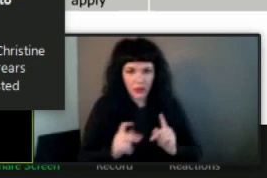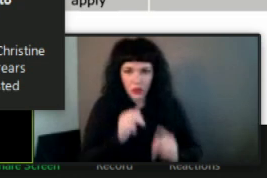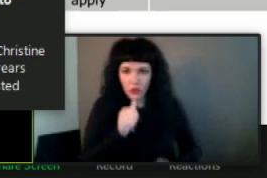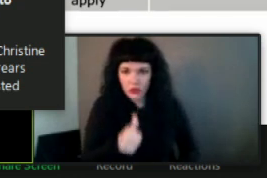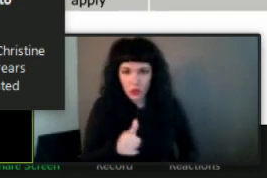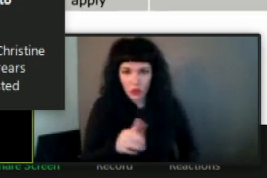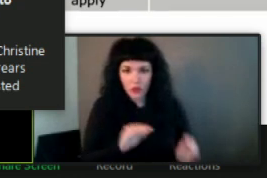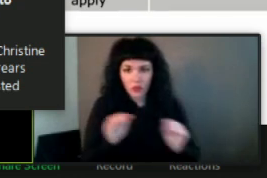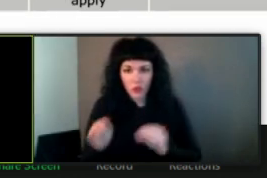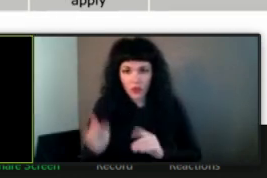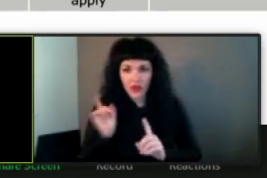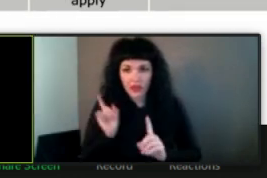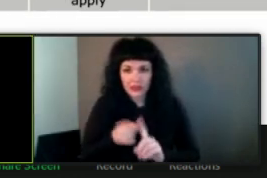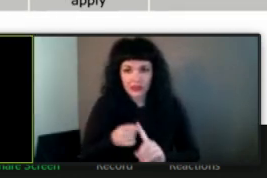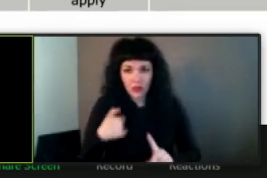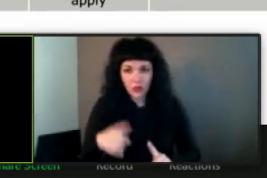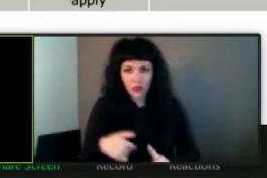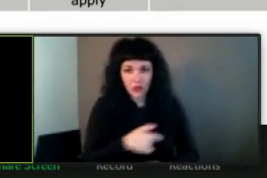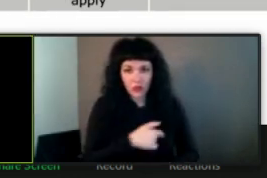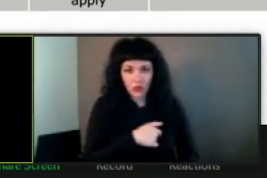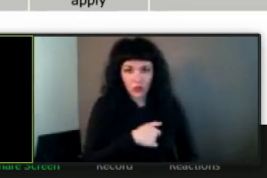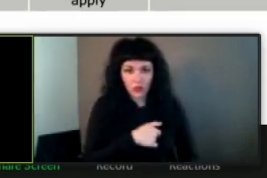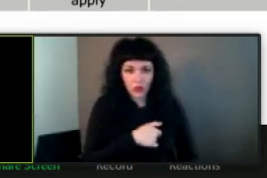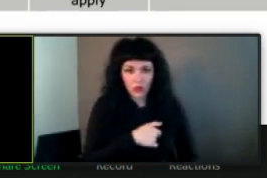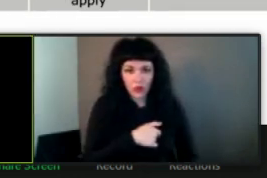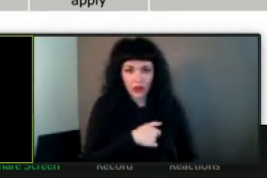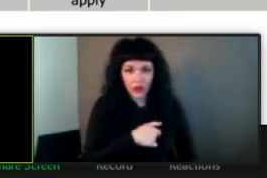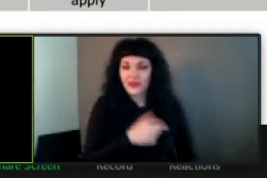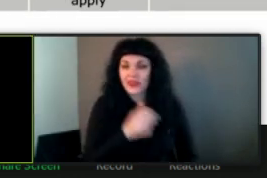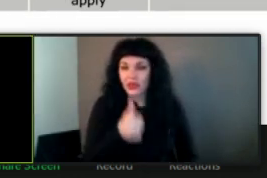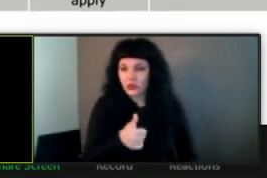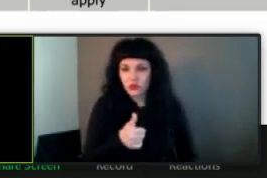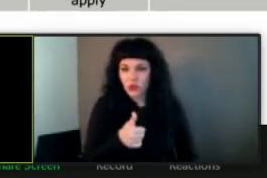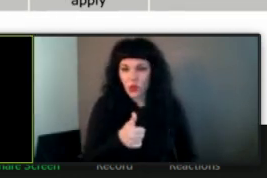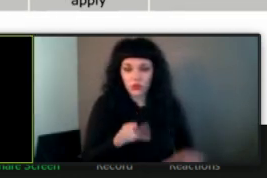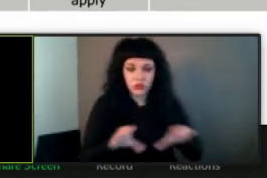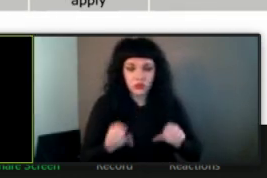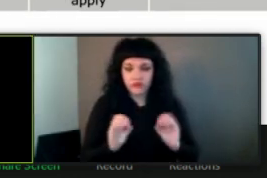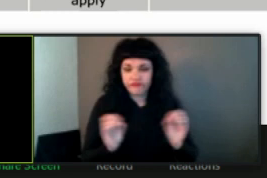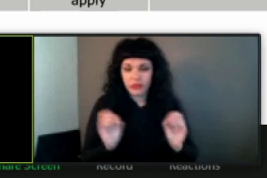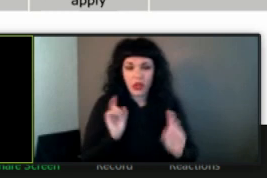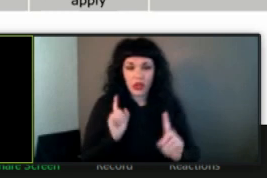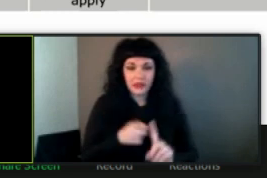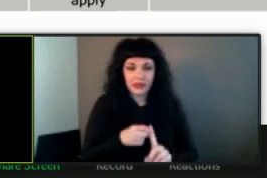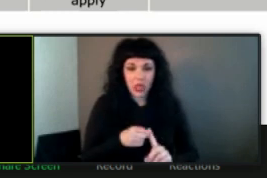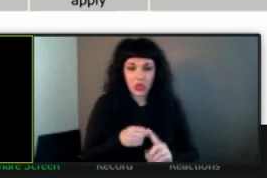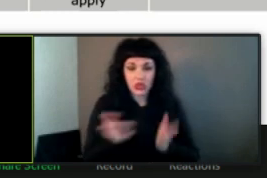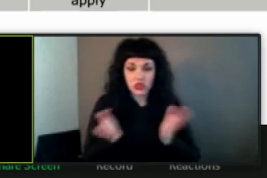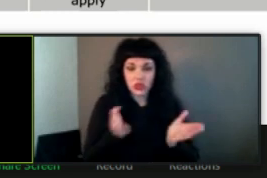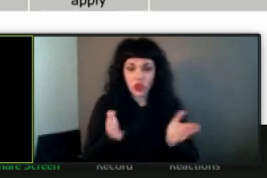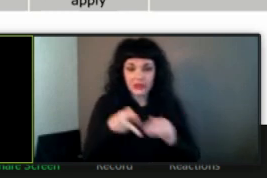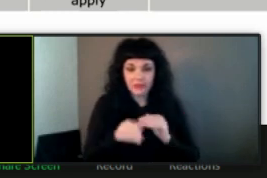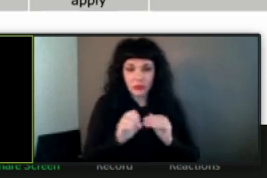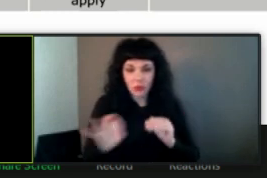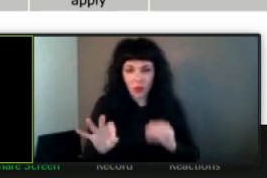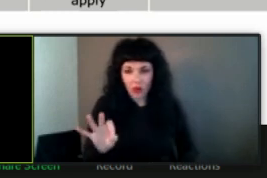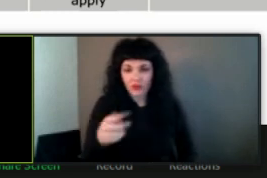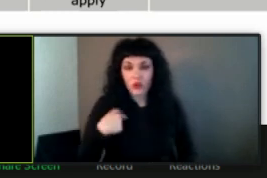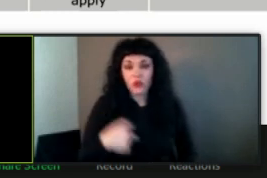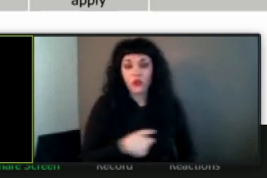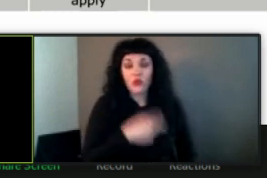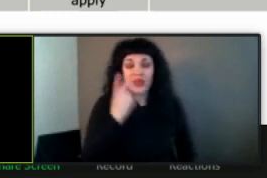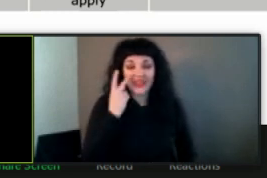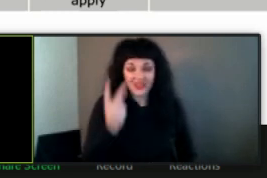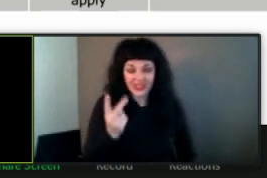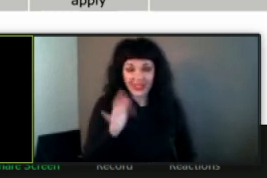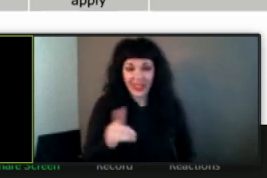move until we literally turn the service off. And we've seen that over the last few months because people are not going for